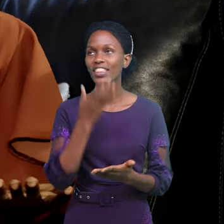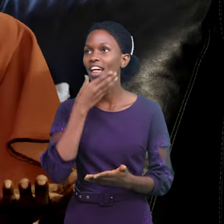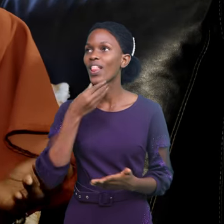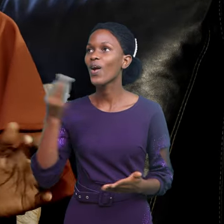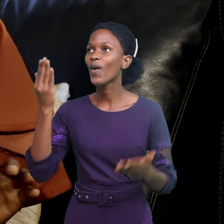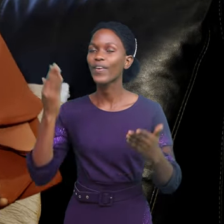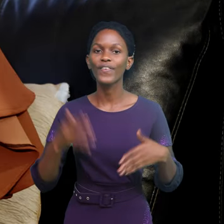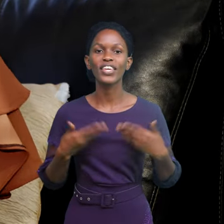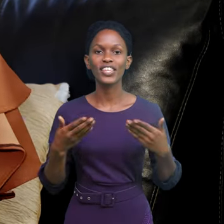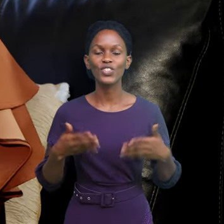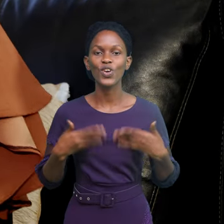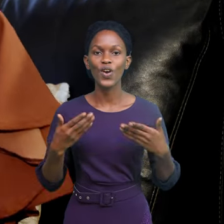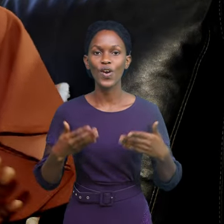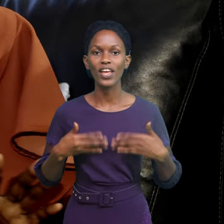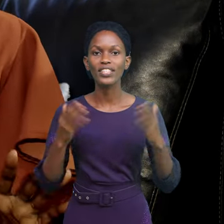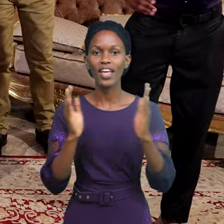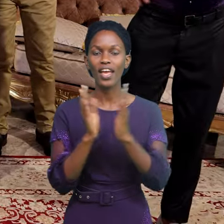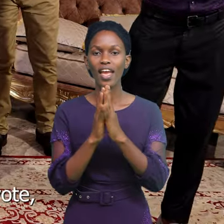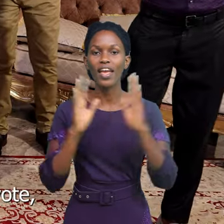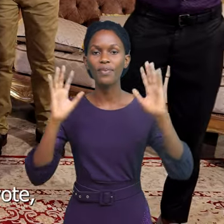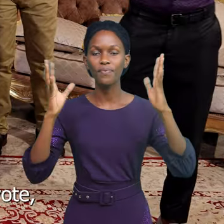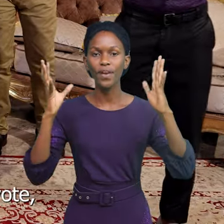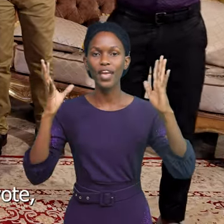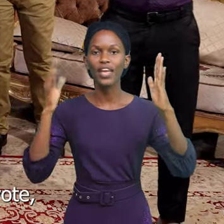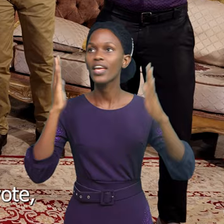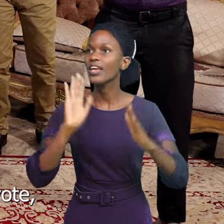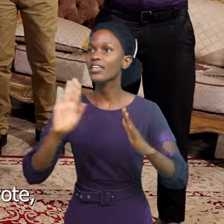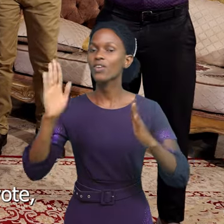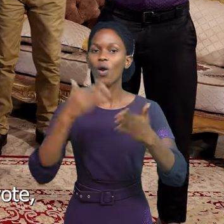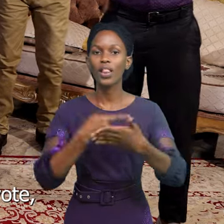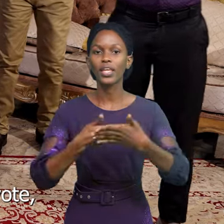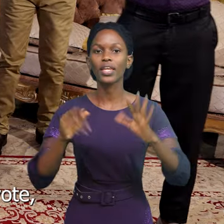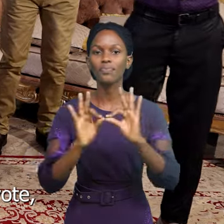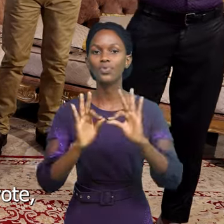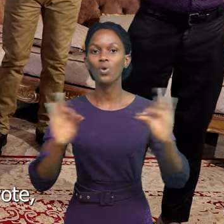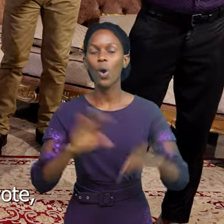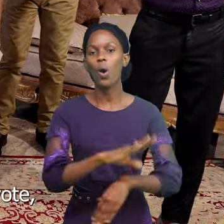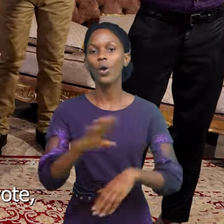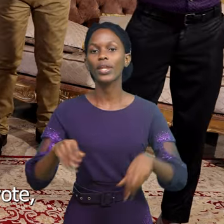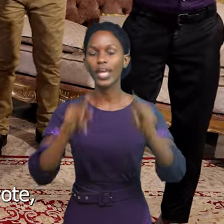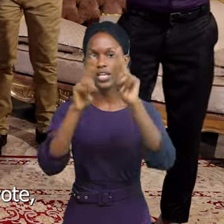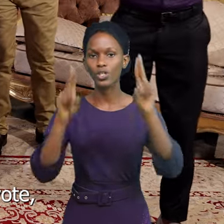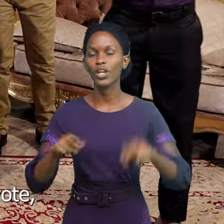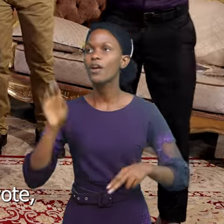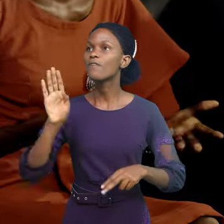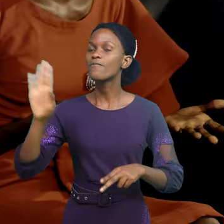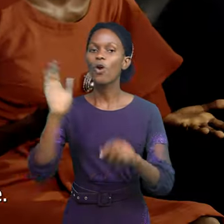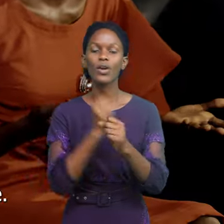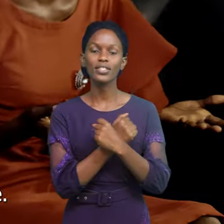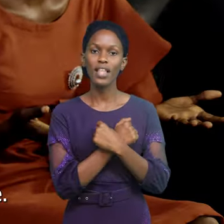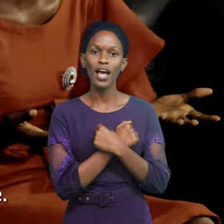rejoice, in the Lord rejoice, and praise his holy name to all